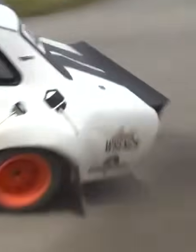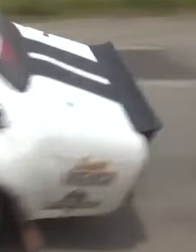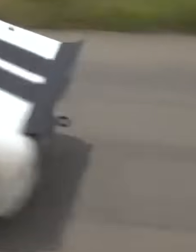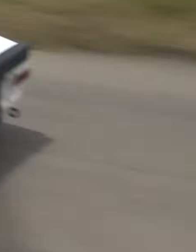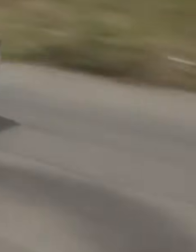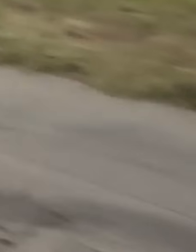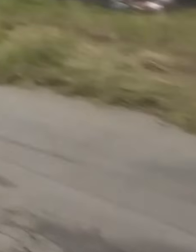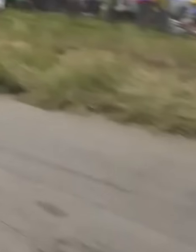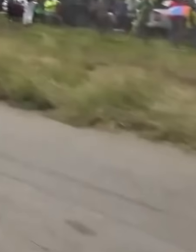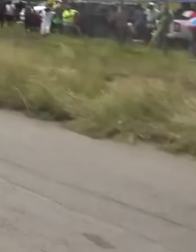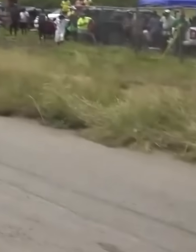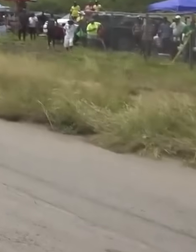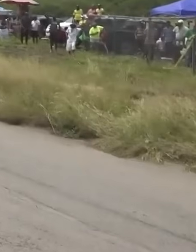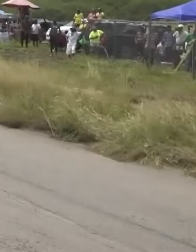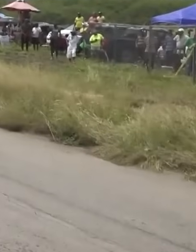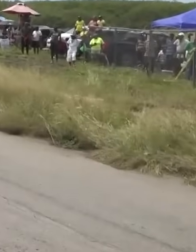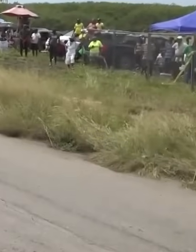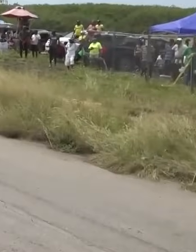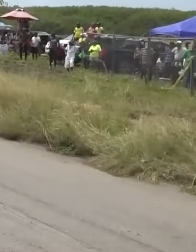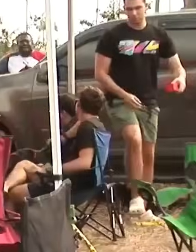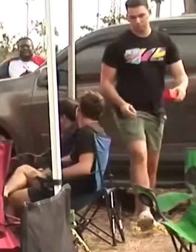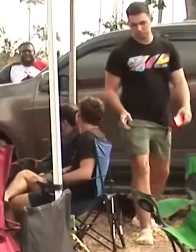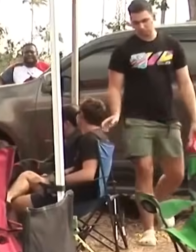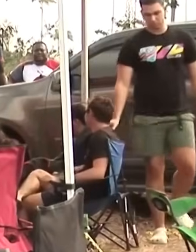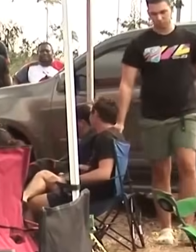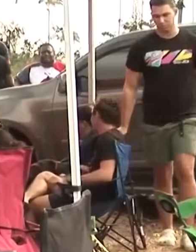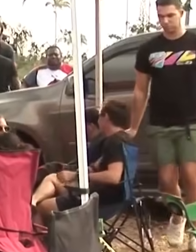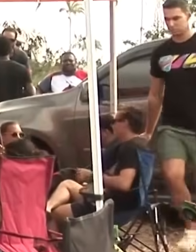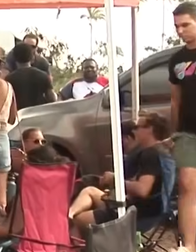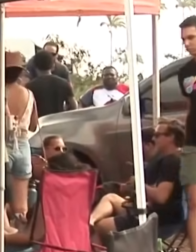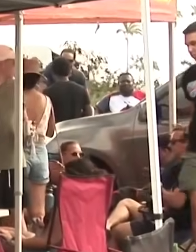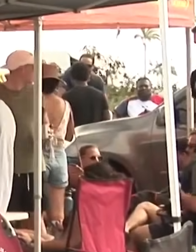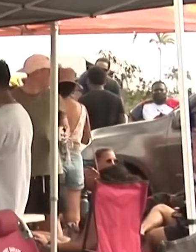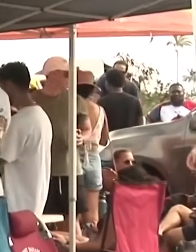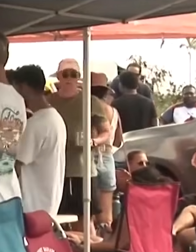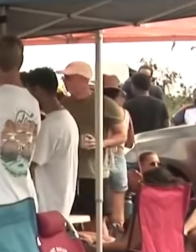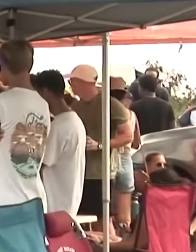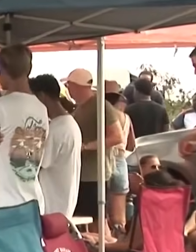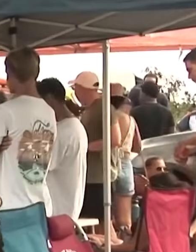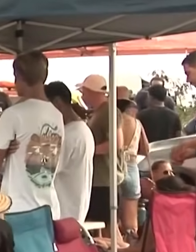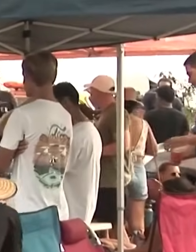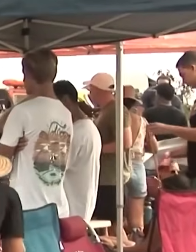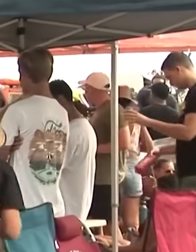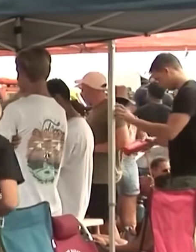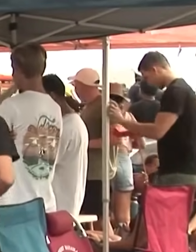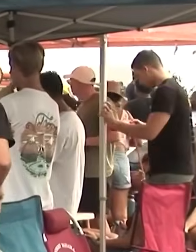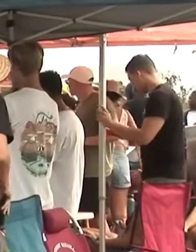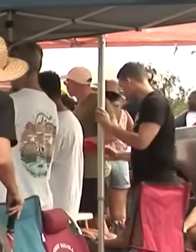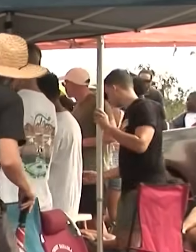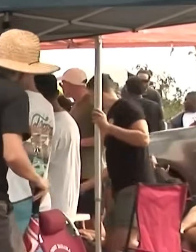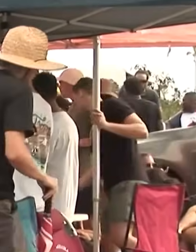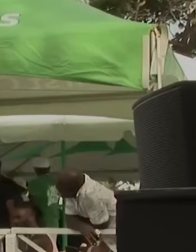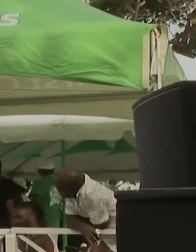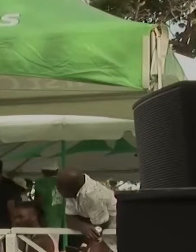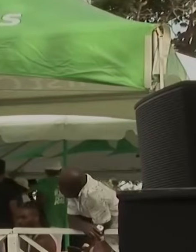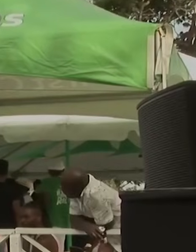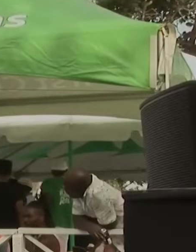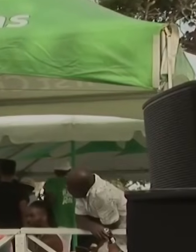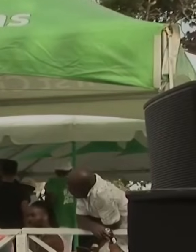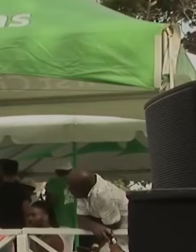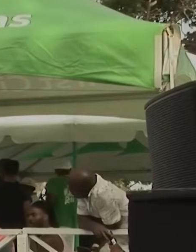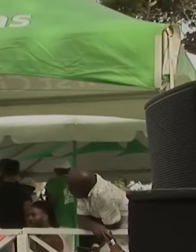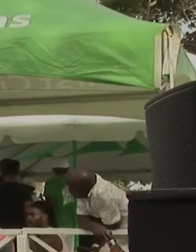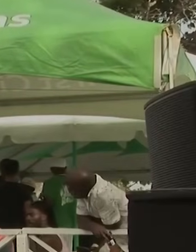expected to have an economic impact of $4 million Barbados dollars, with over 600 visitors projected to